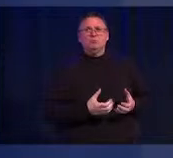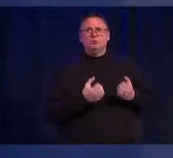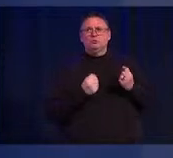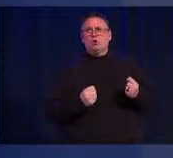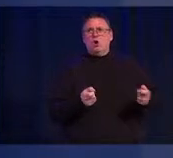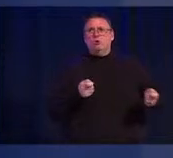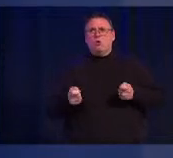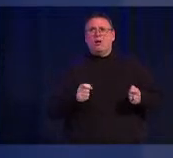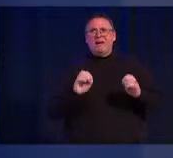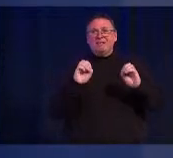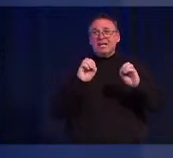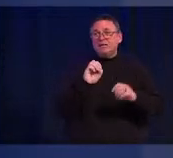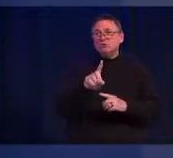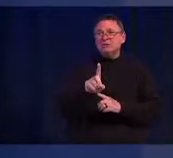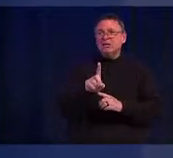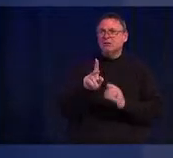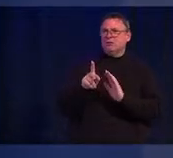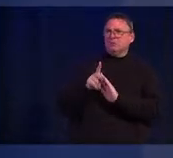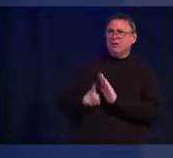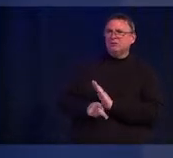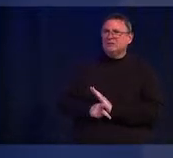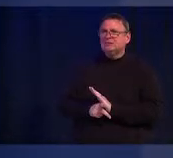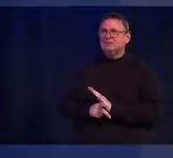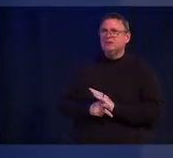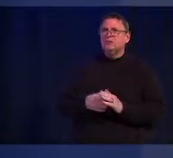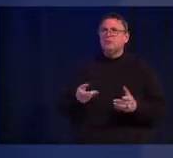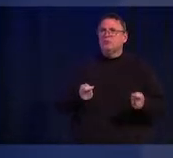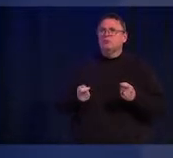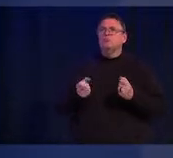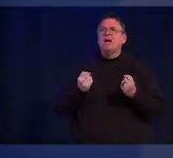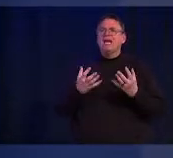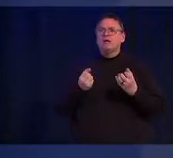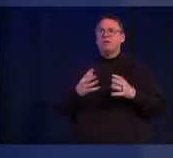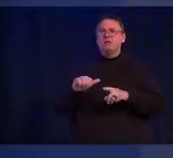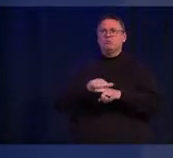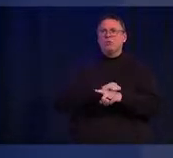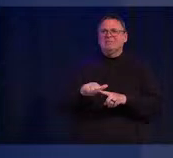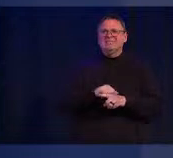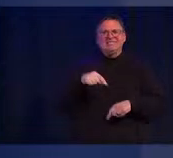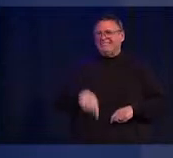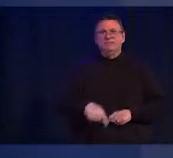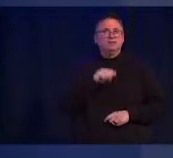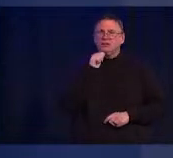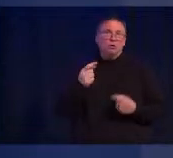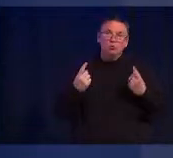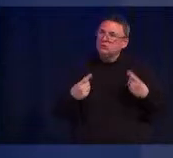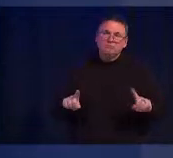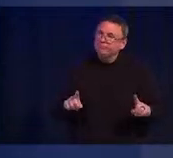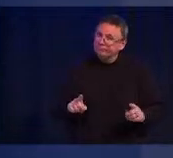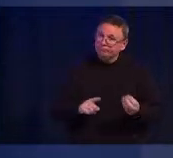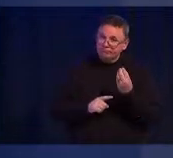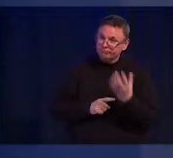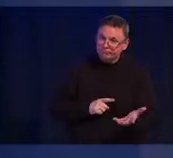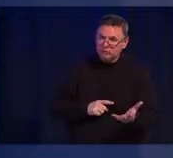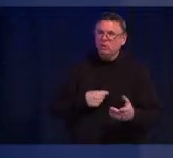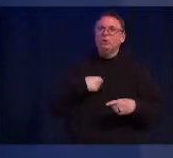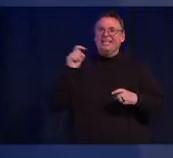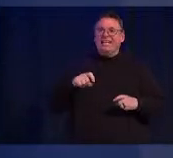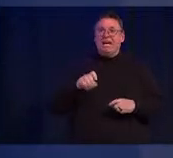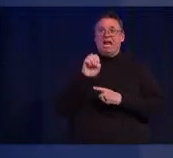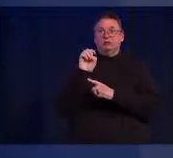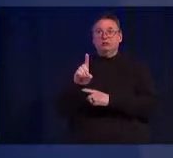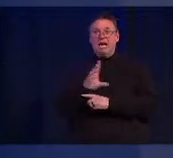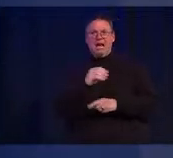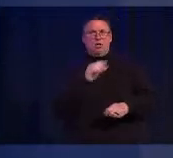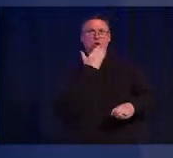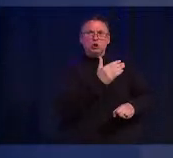education policy that has been signaled by many, many practitioners that this isn't working. And we have to have an educated and healthy workforce, and